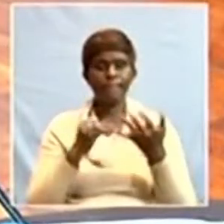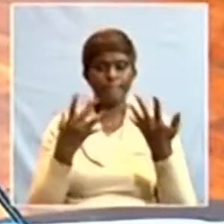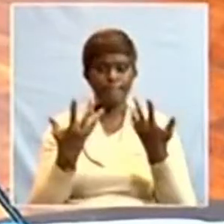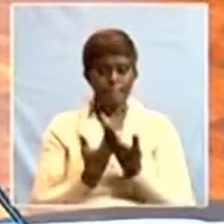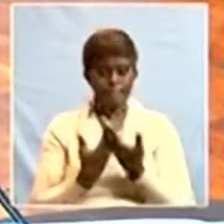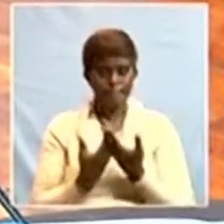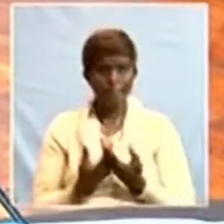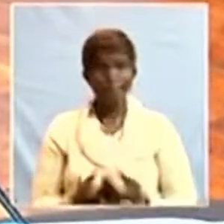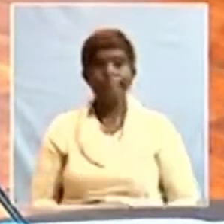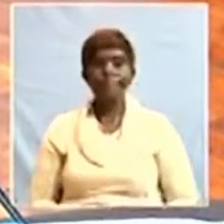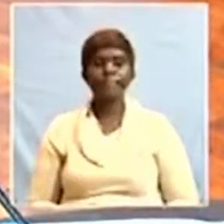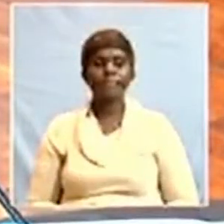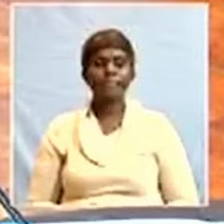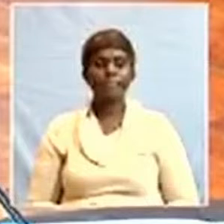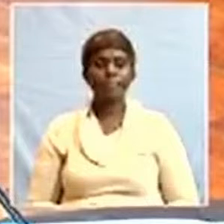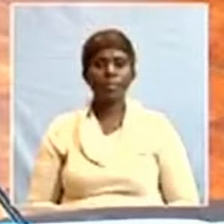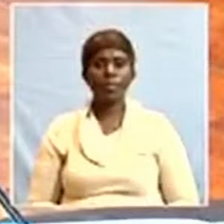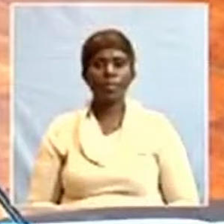welfare, yes.